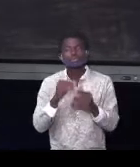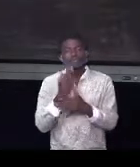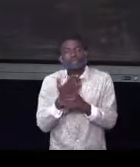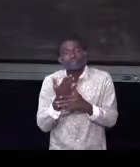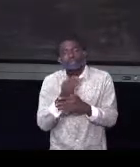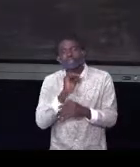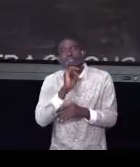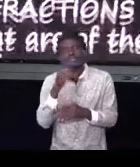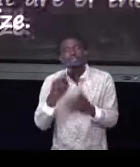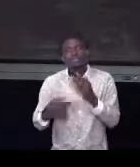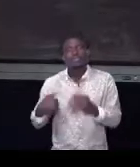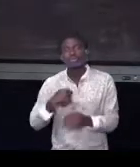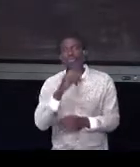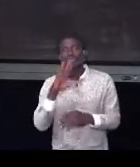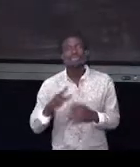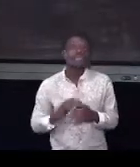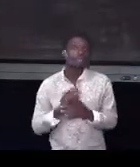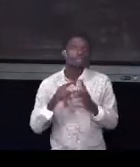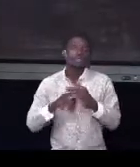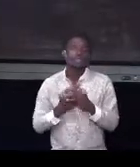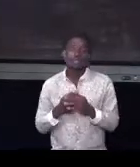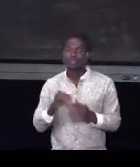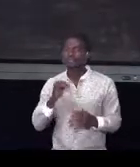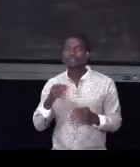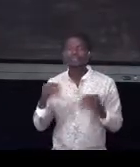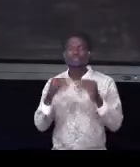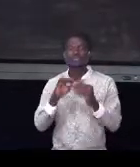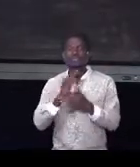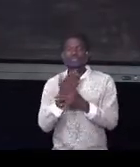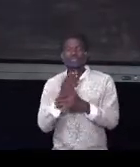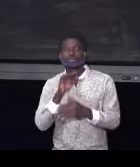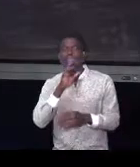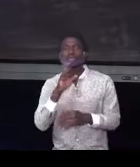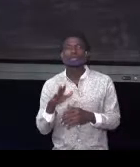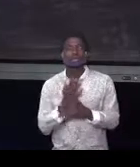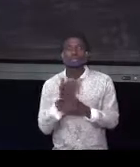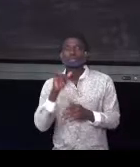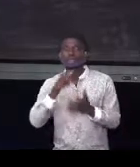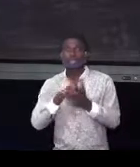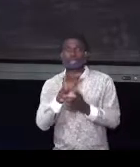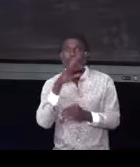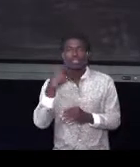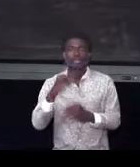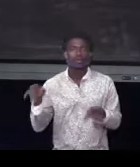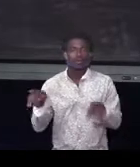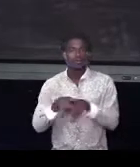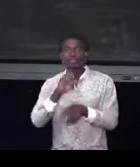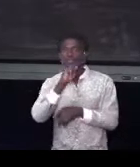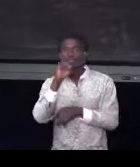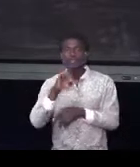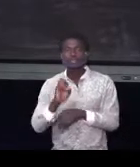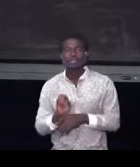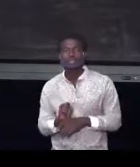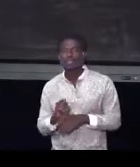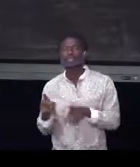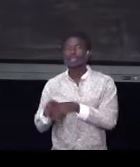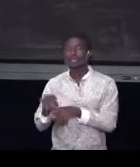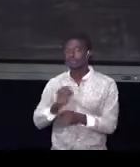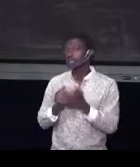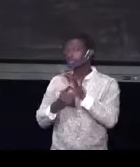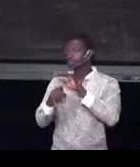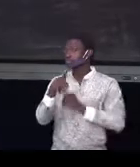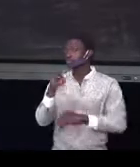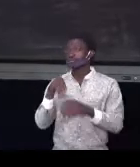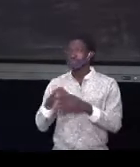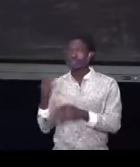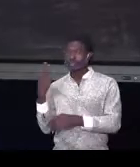Equivalent fractions, of course, is what we're starting with. What are they? Equivalent fractions are fractions that are of the same size as I have shown